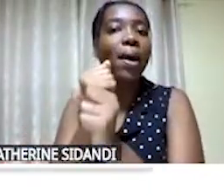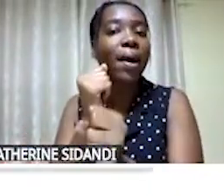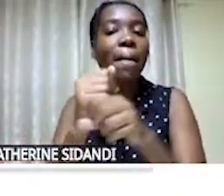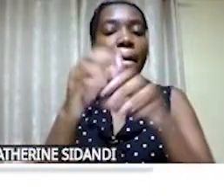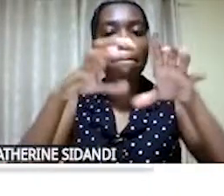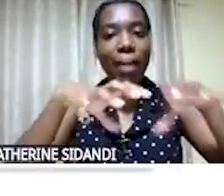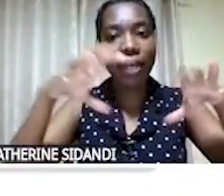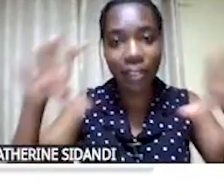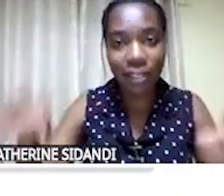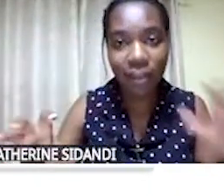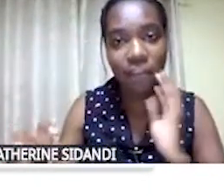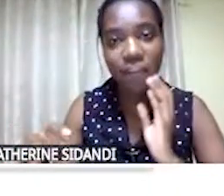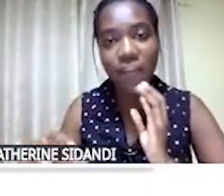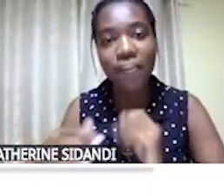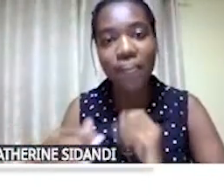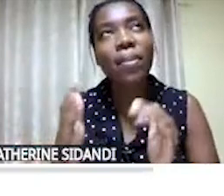in terms of